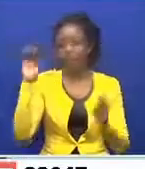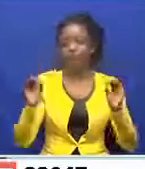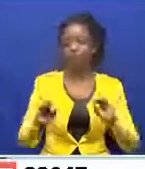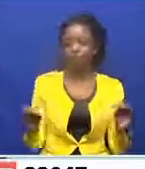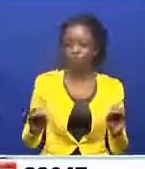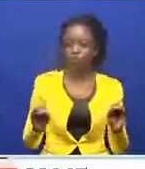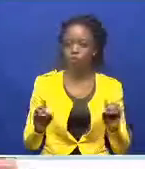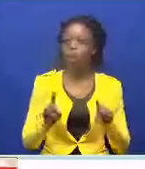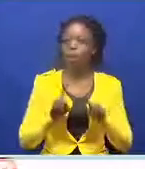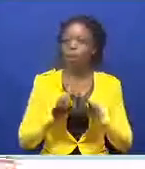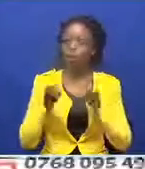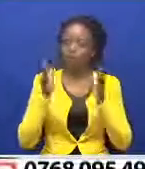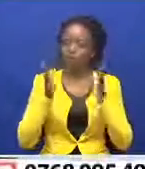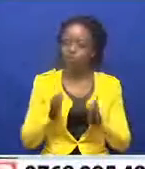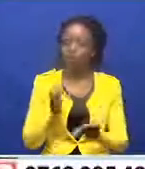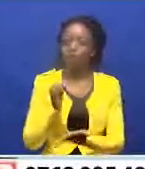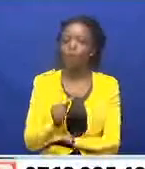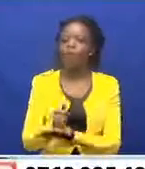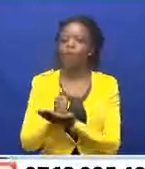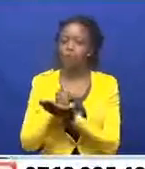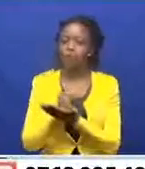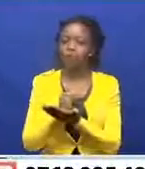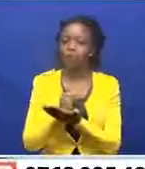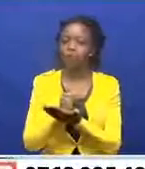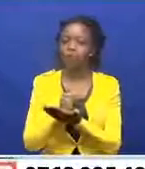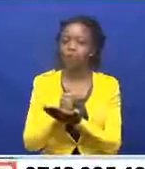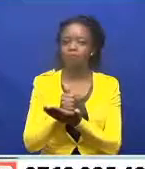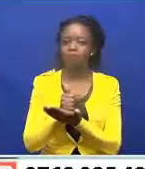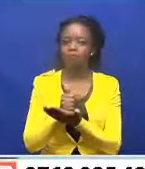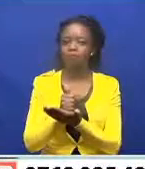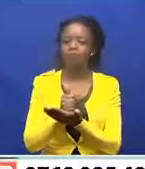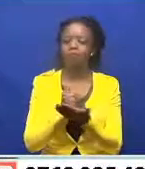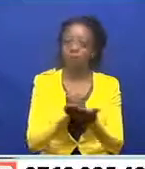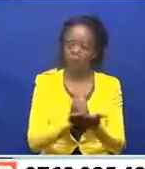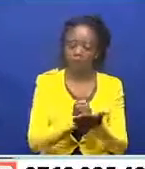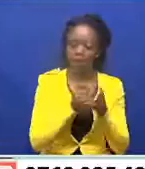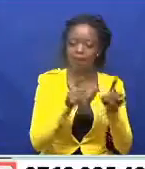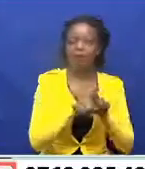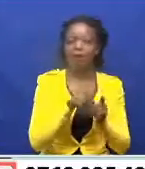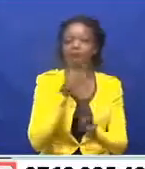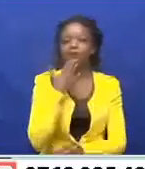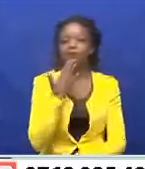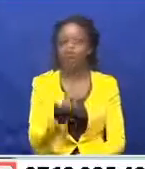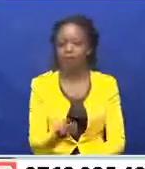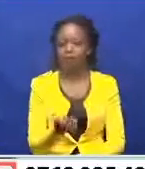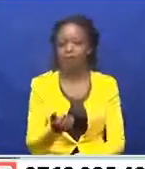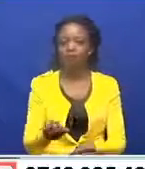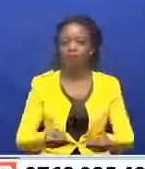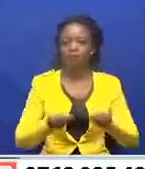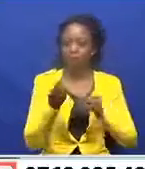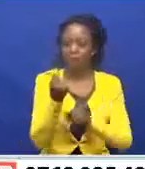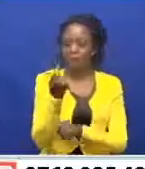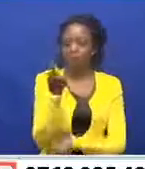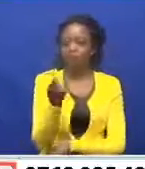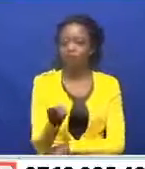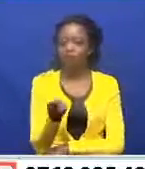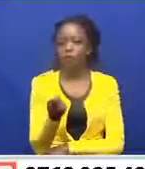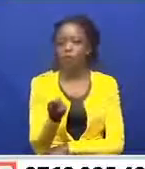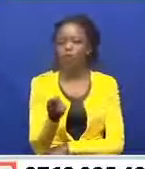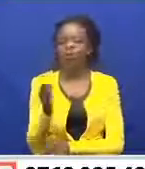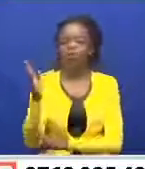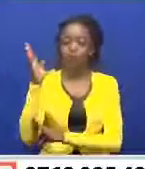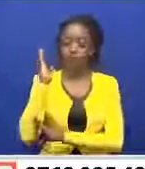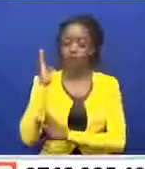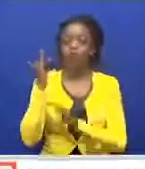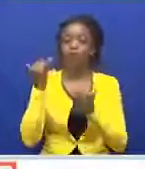lakini Mungu akatusaidia na tukaweza kumsaidia hata na yeye, tukampea pesa kidogo. Security